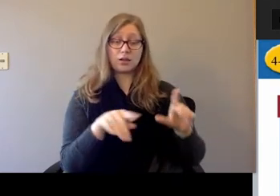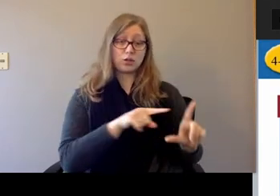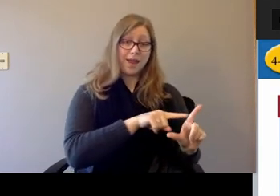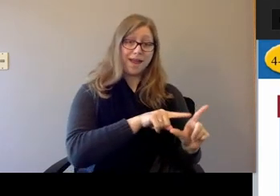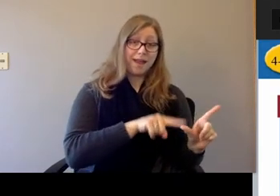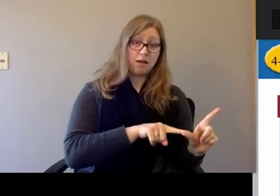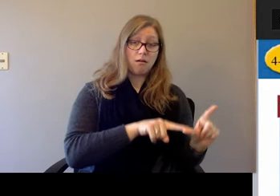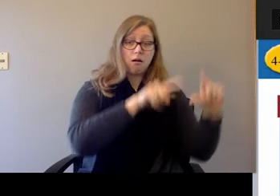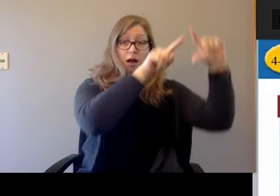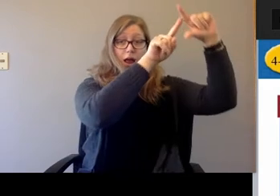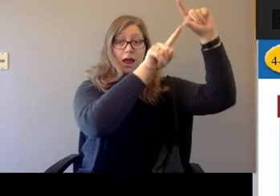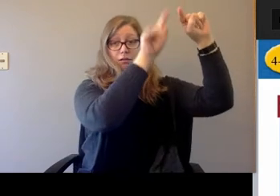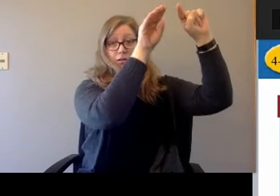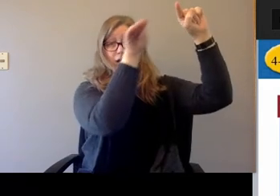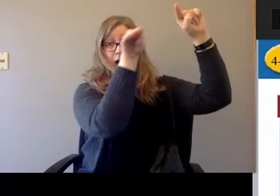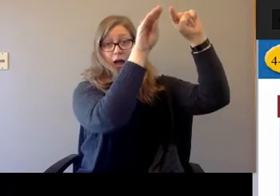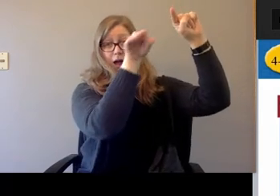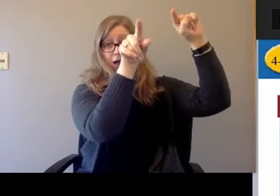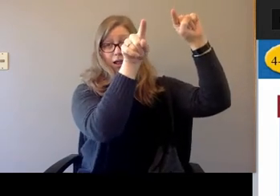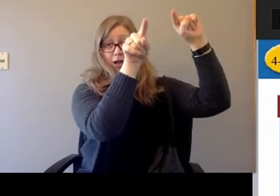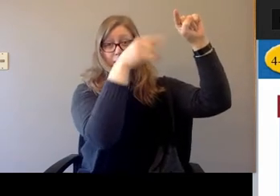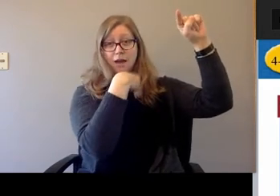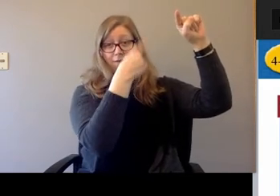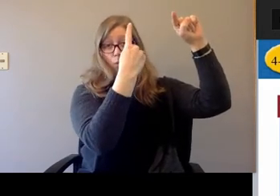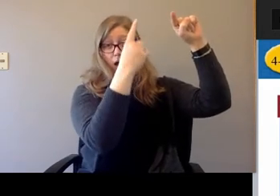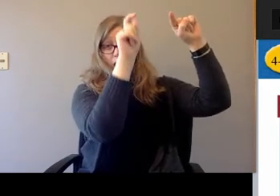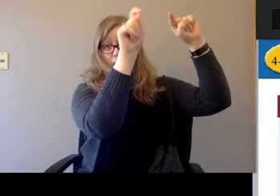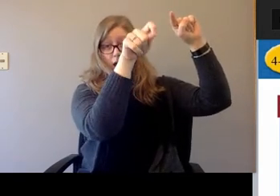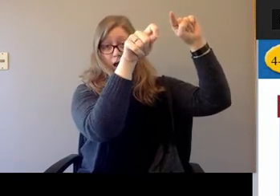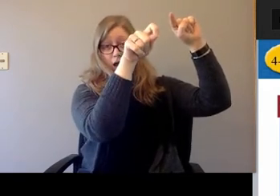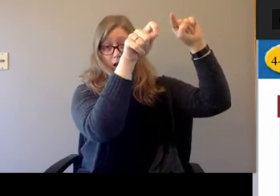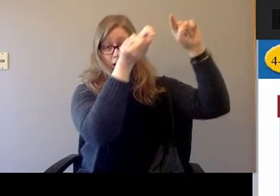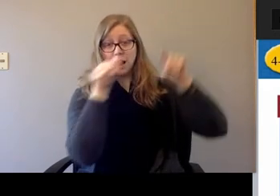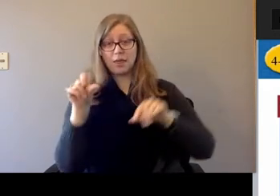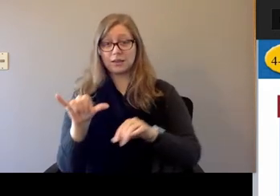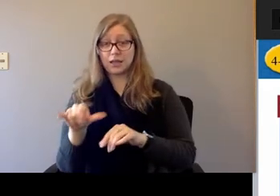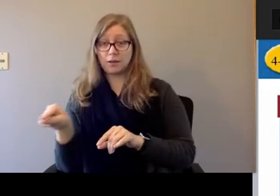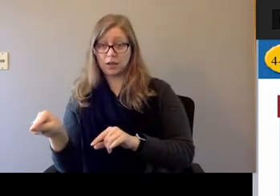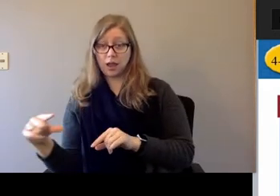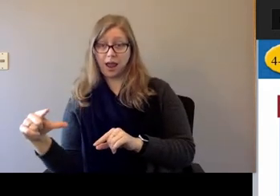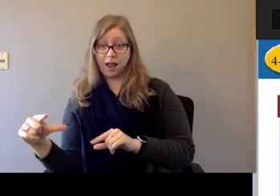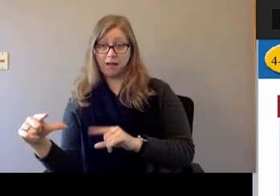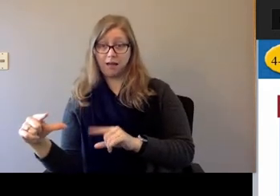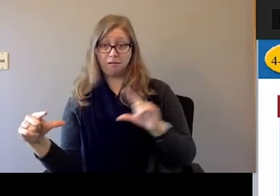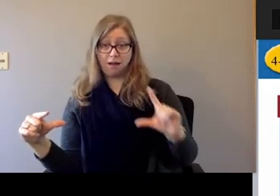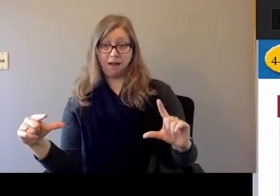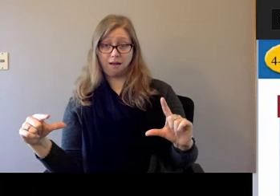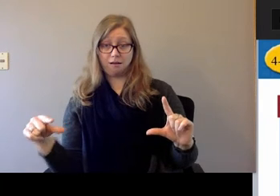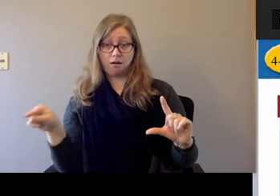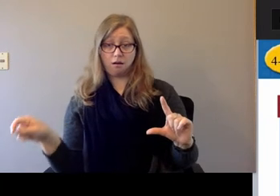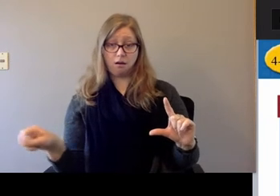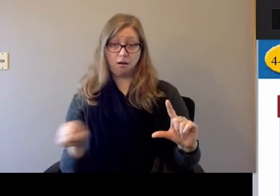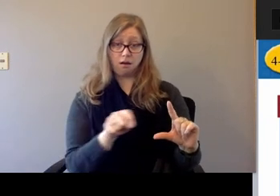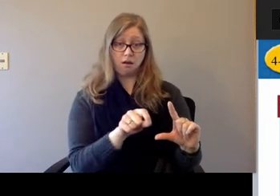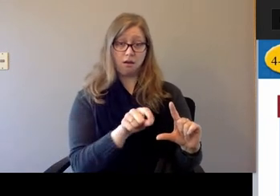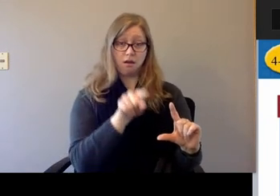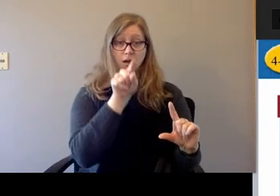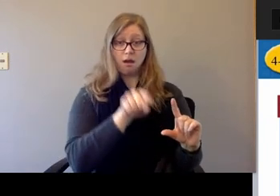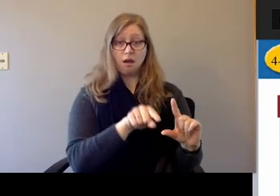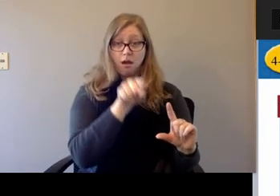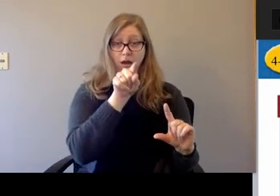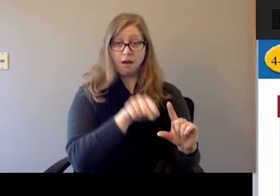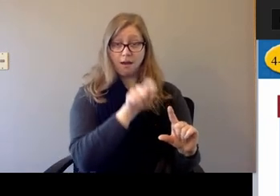side, has one tick mark, and the same thing here, if I go G, J, angle, angle, and